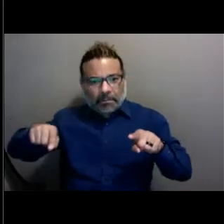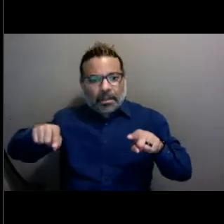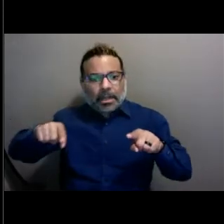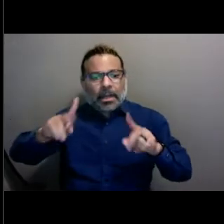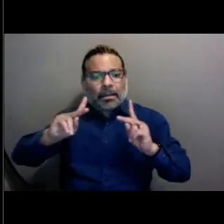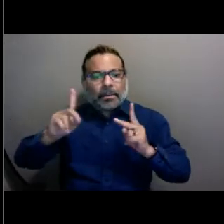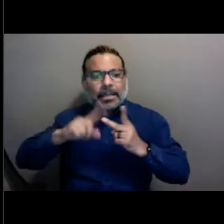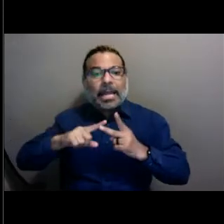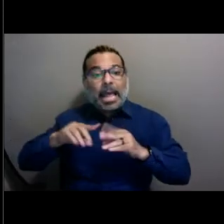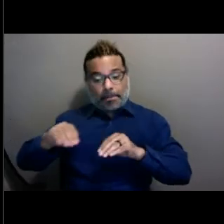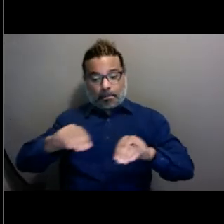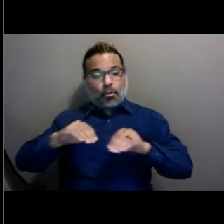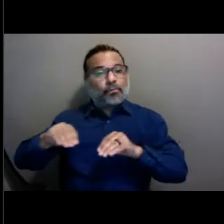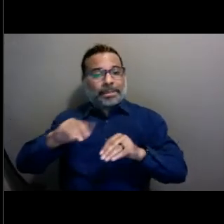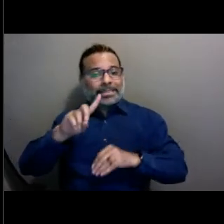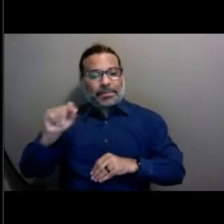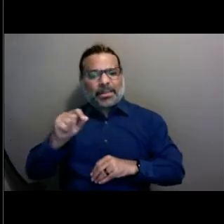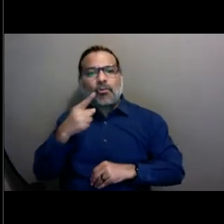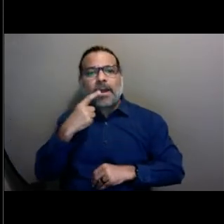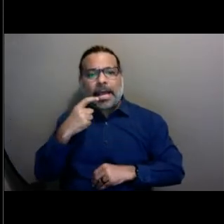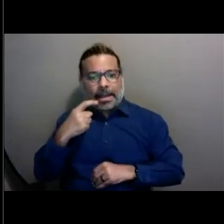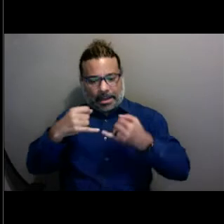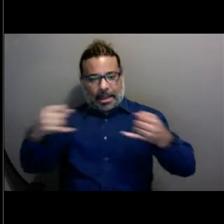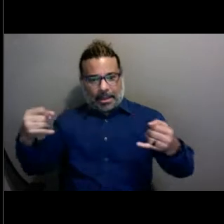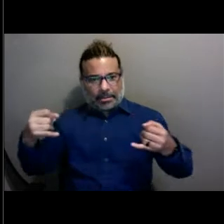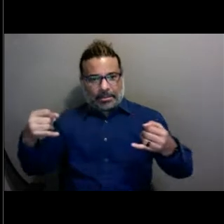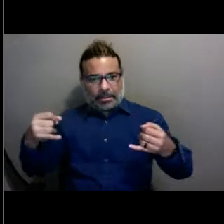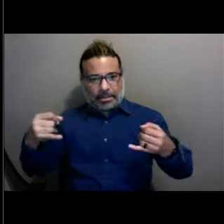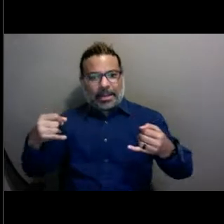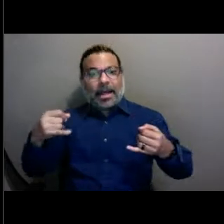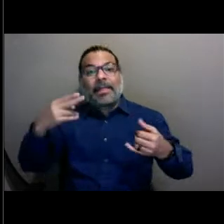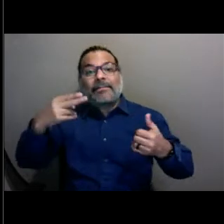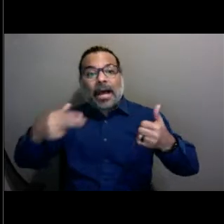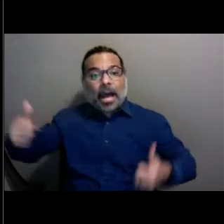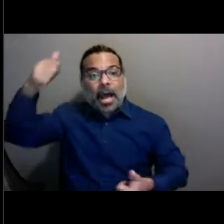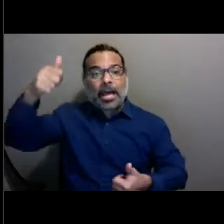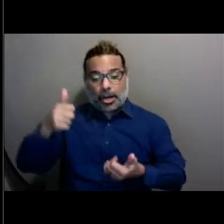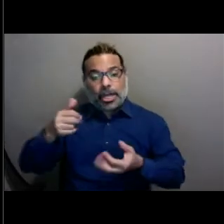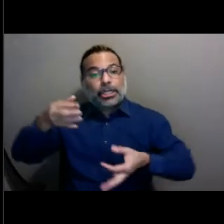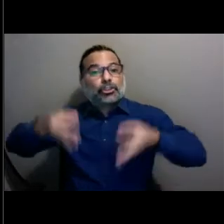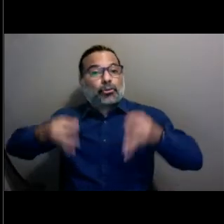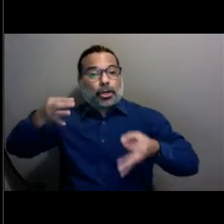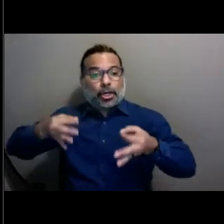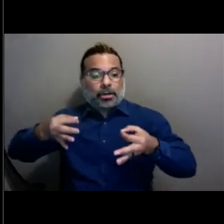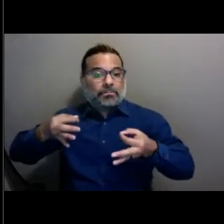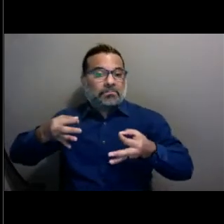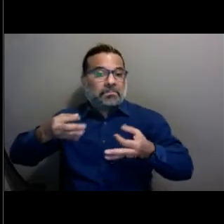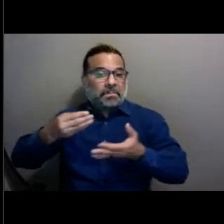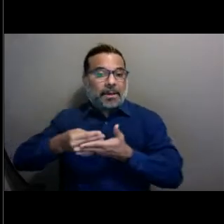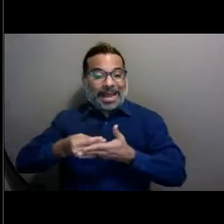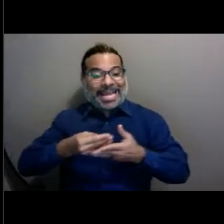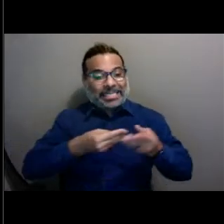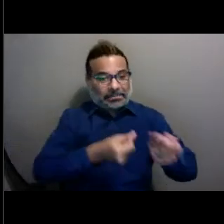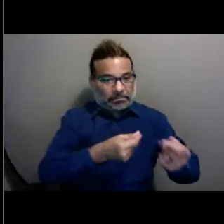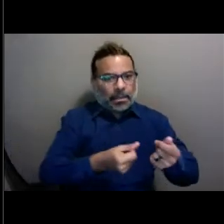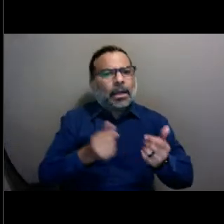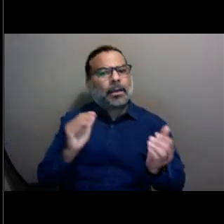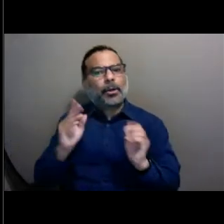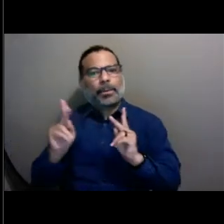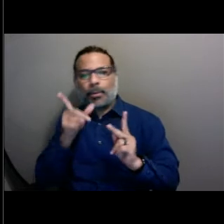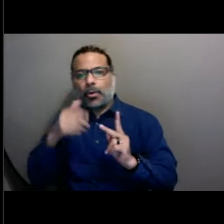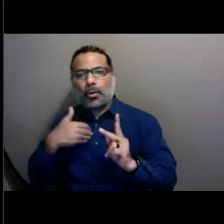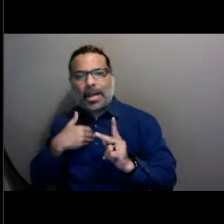disabilities, the red lines have much higher discretionary and disposable income compared to those with